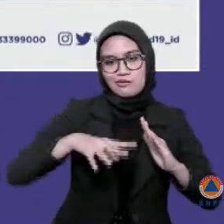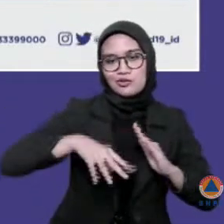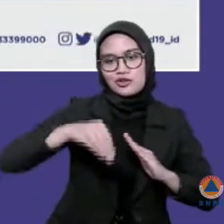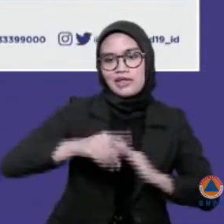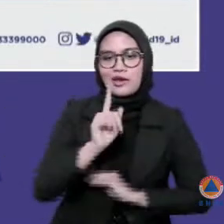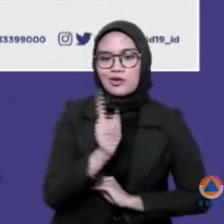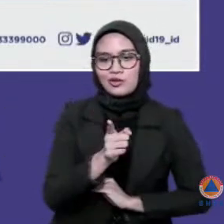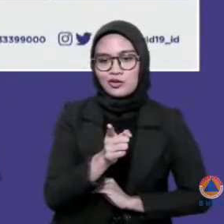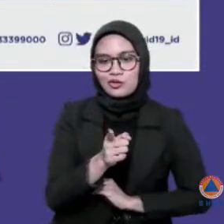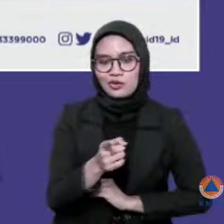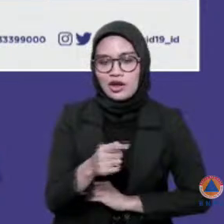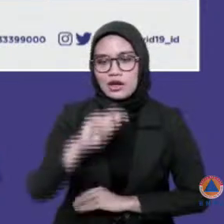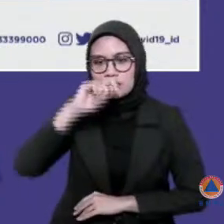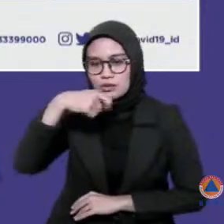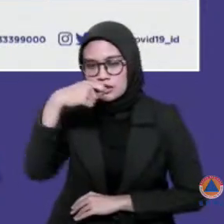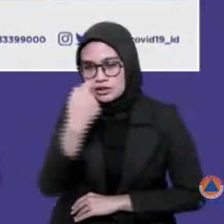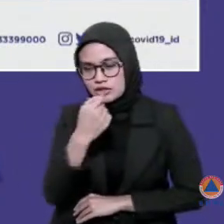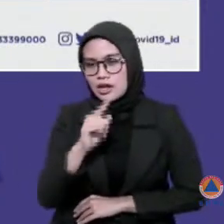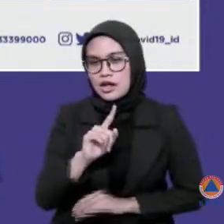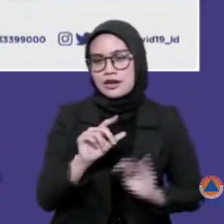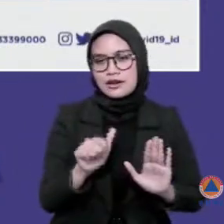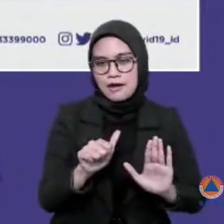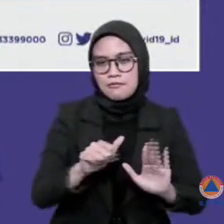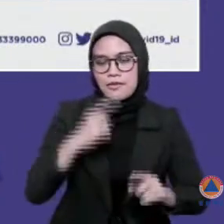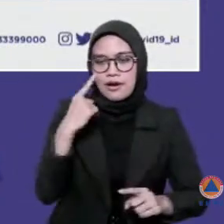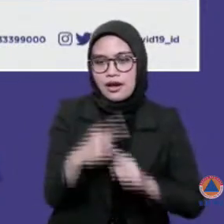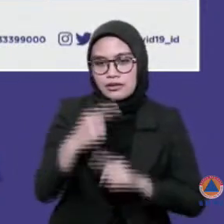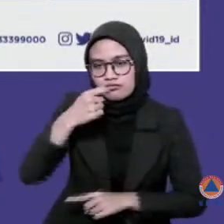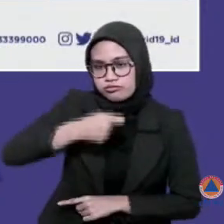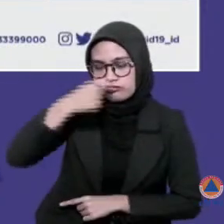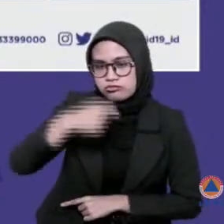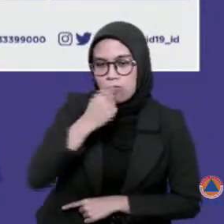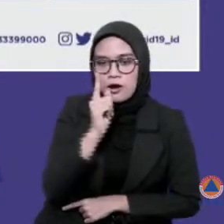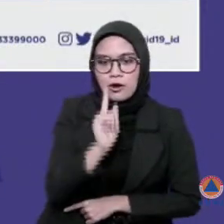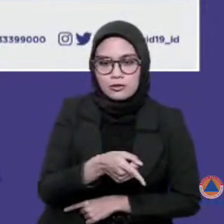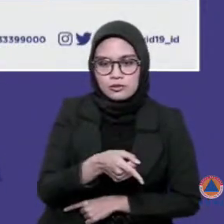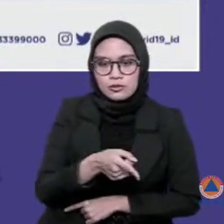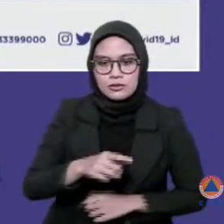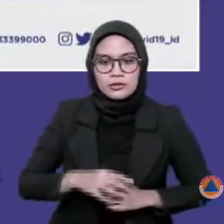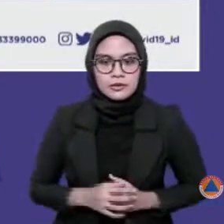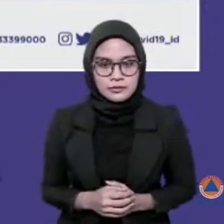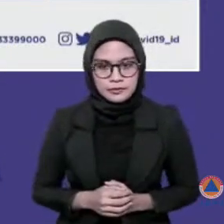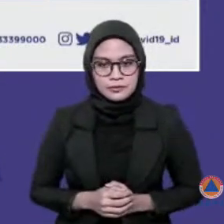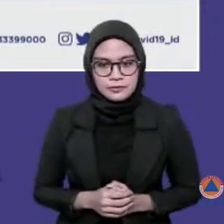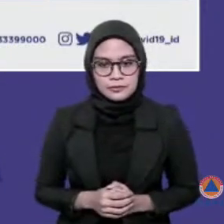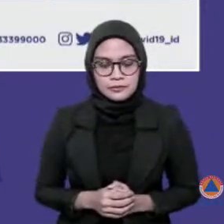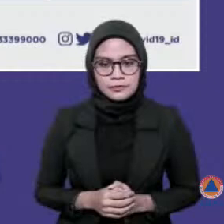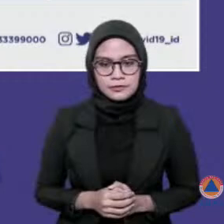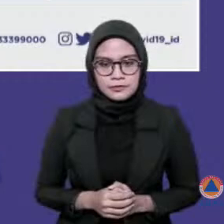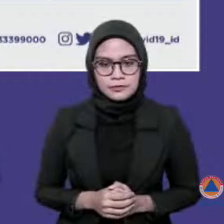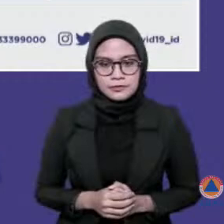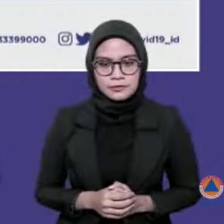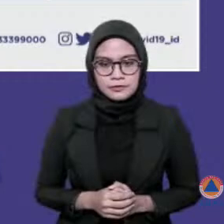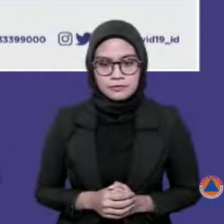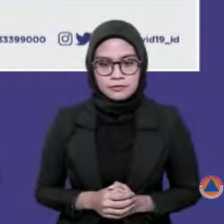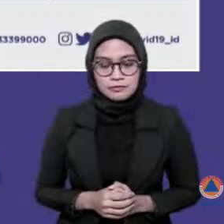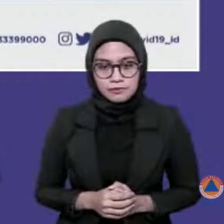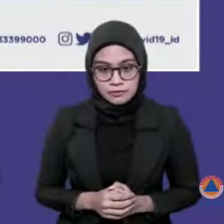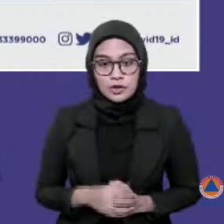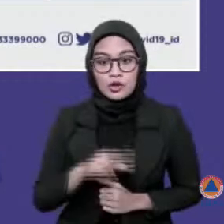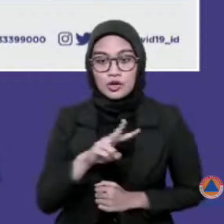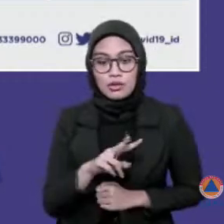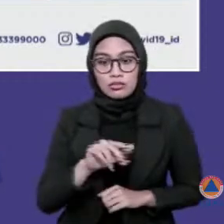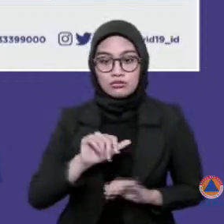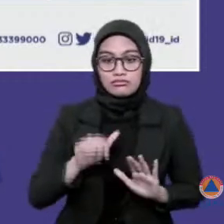thereafter. Testing must be carried out 6 times during the quarantine period, and on the 26th